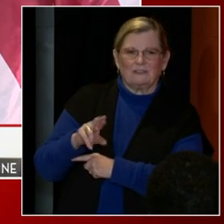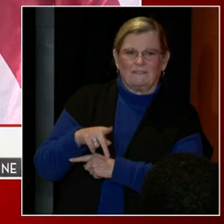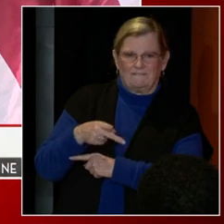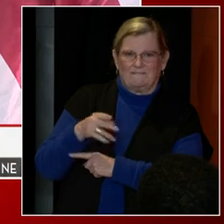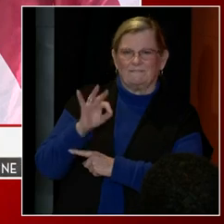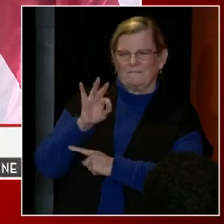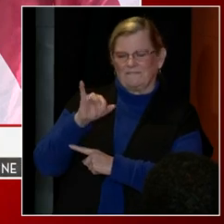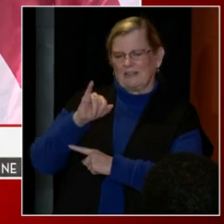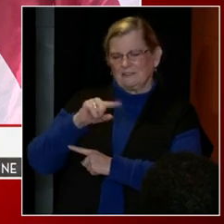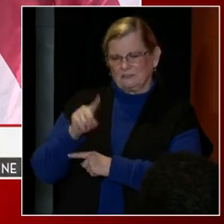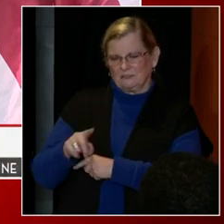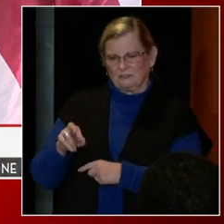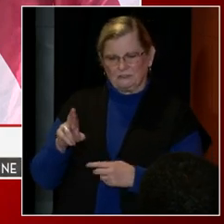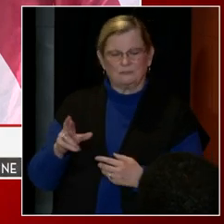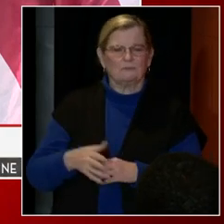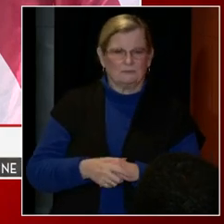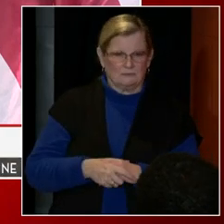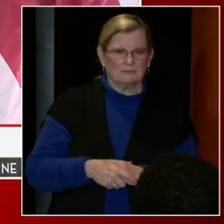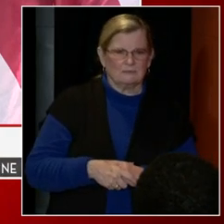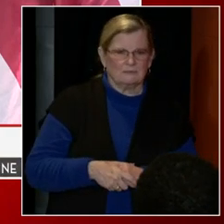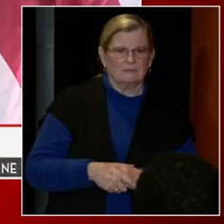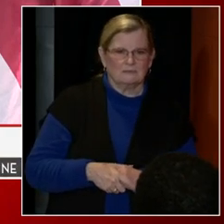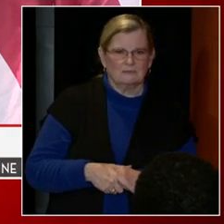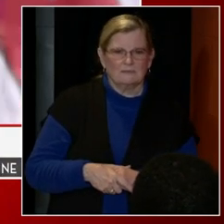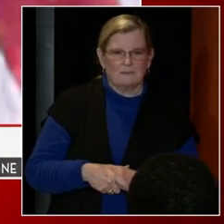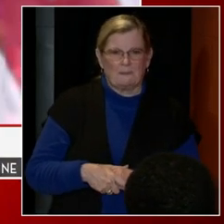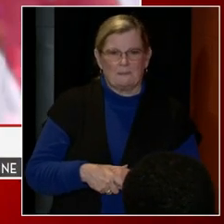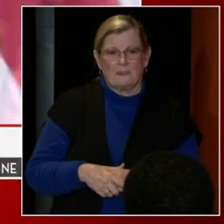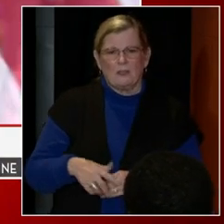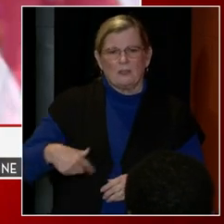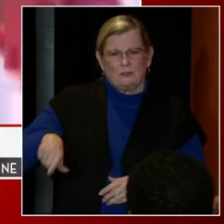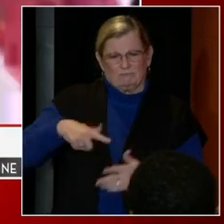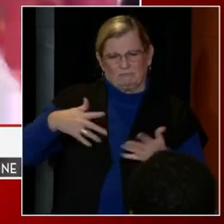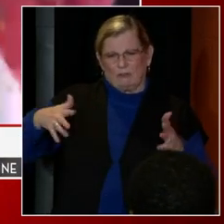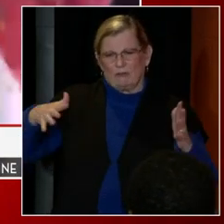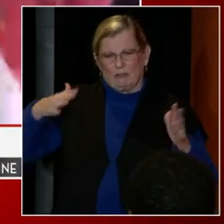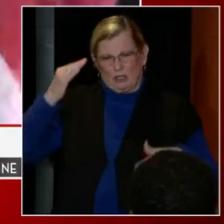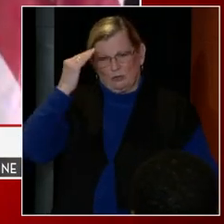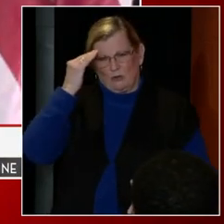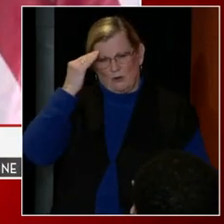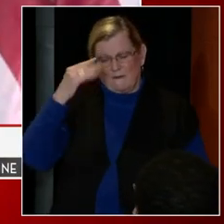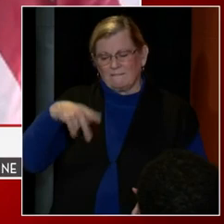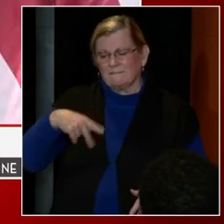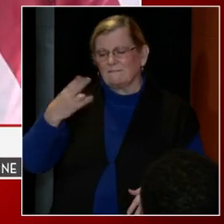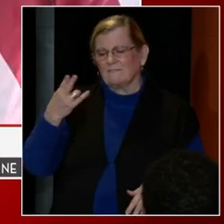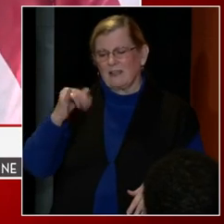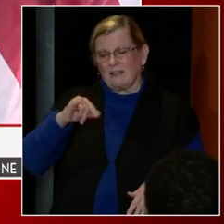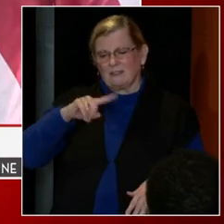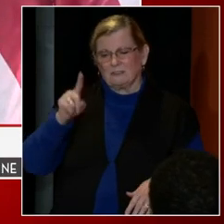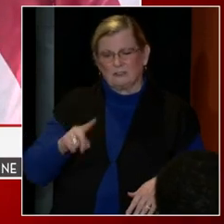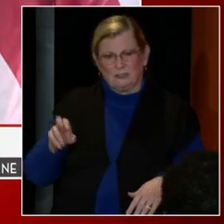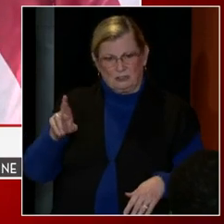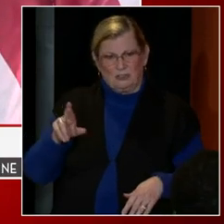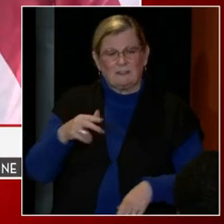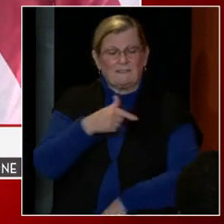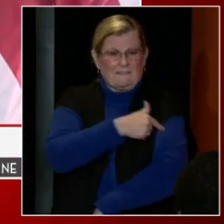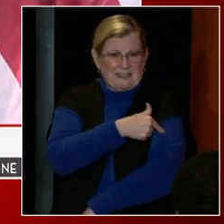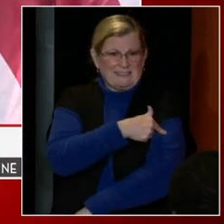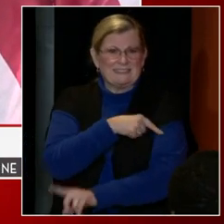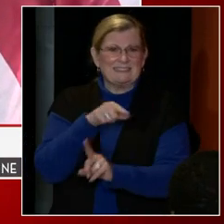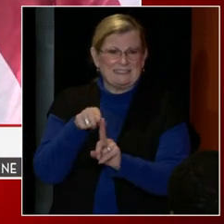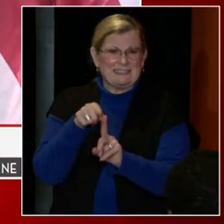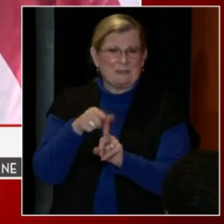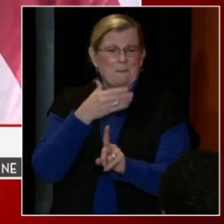moving forward. We know that the Pfizer vaccine is best used or